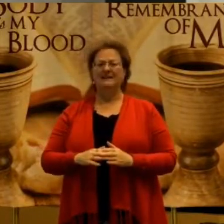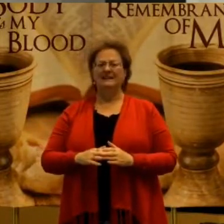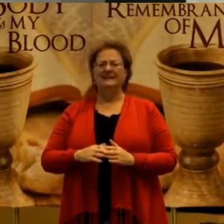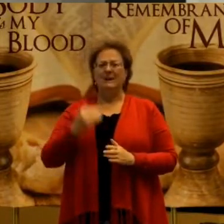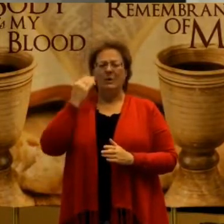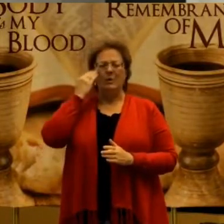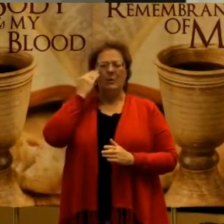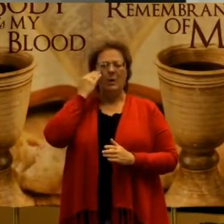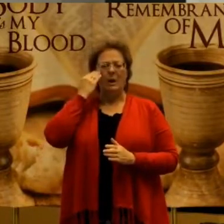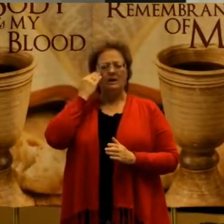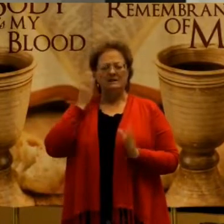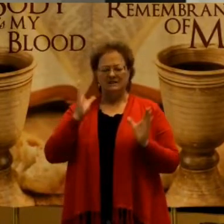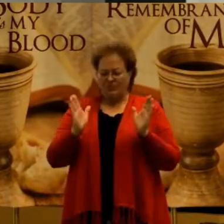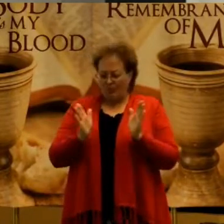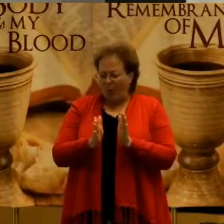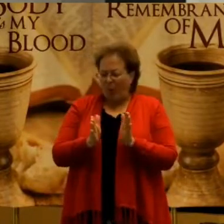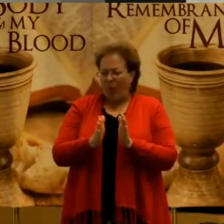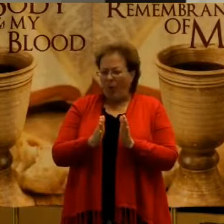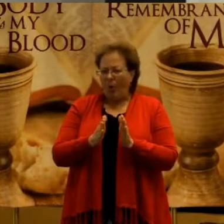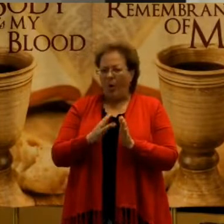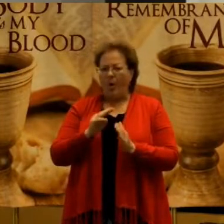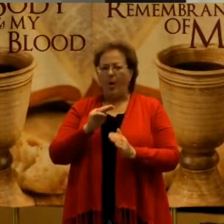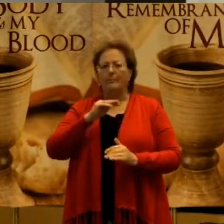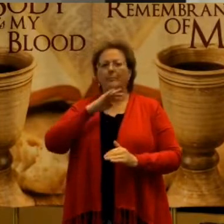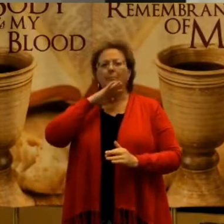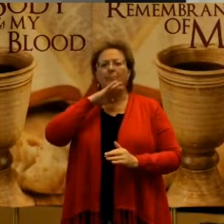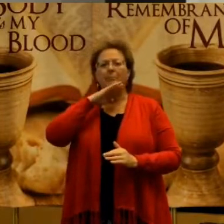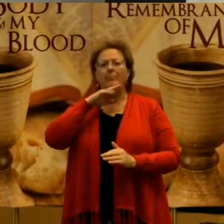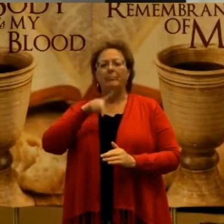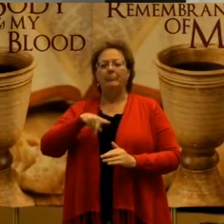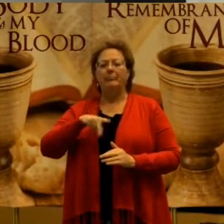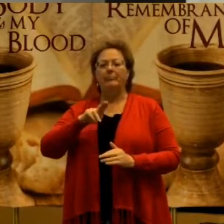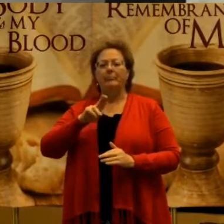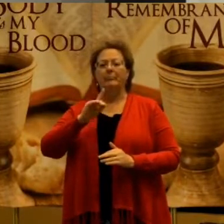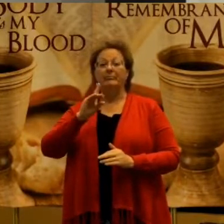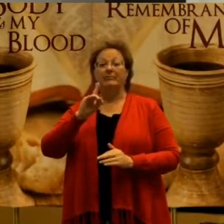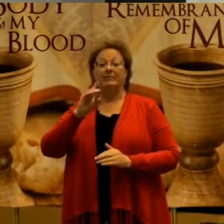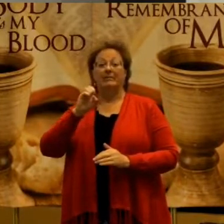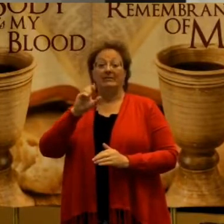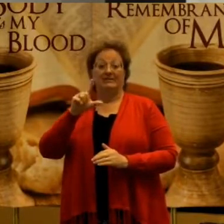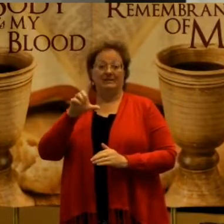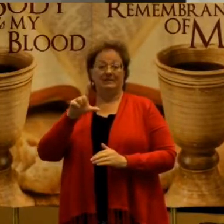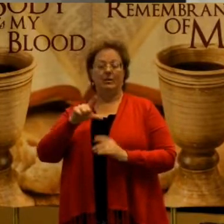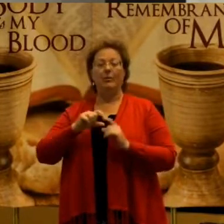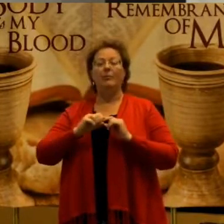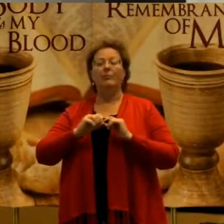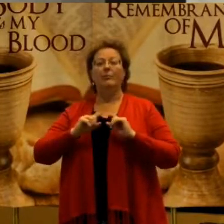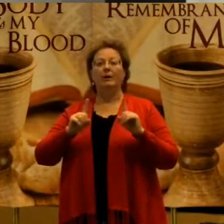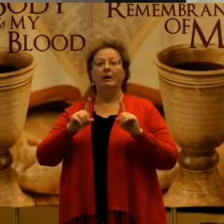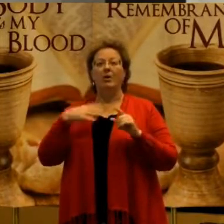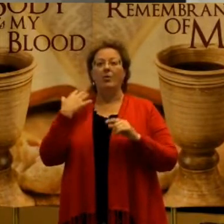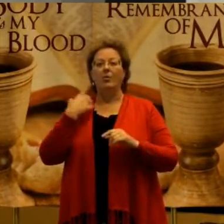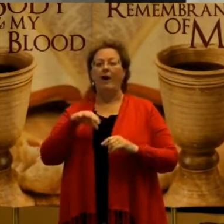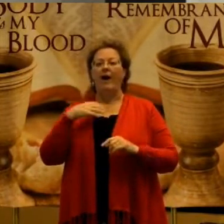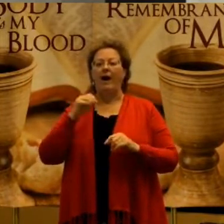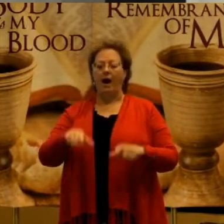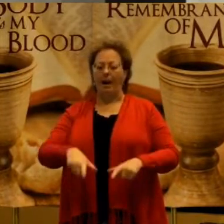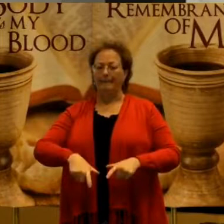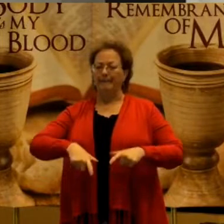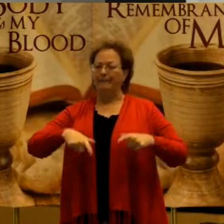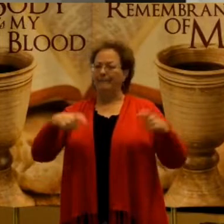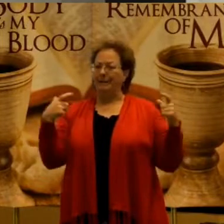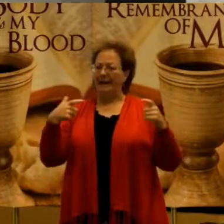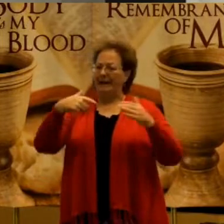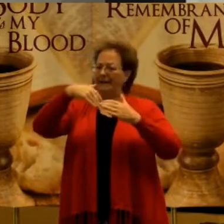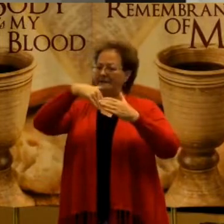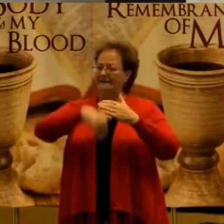thought was a mud puddle. But when we got into it, we discovered it was something much bigger and much deeper. And the